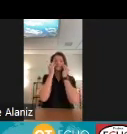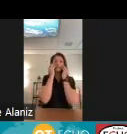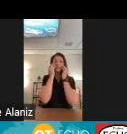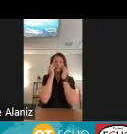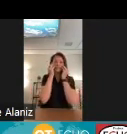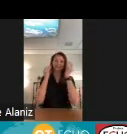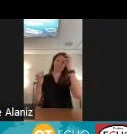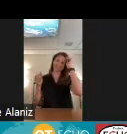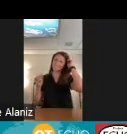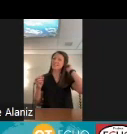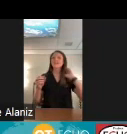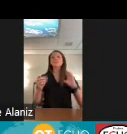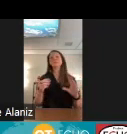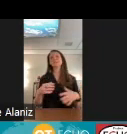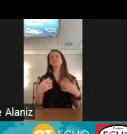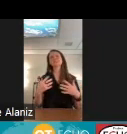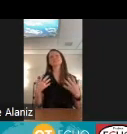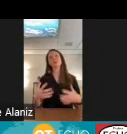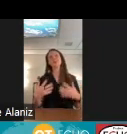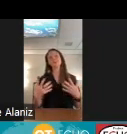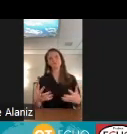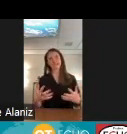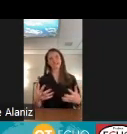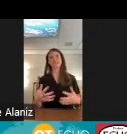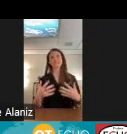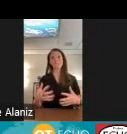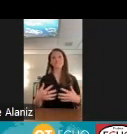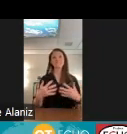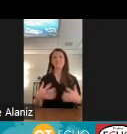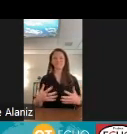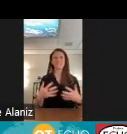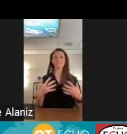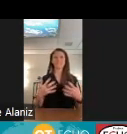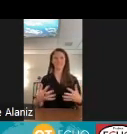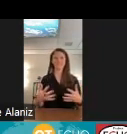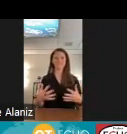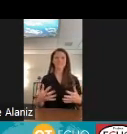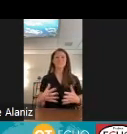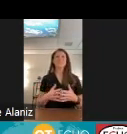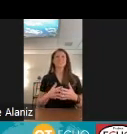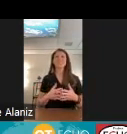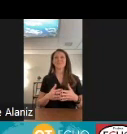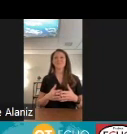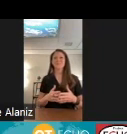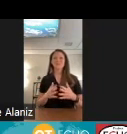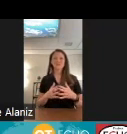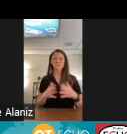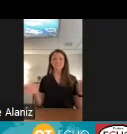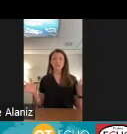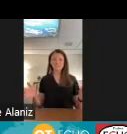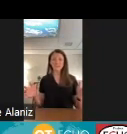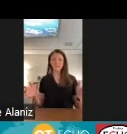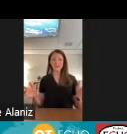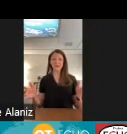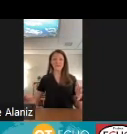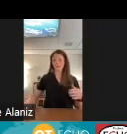with these big crocodile tears because he's just so upset that something different has occurred. So we're going to